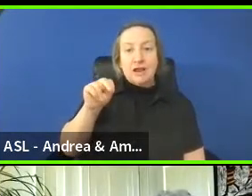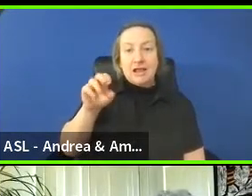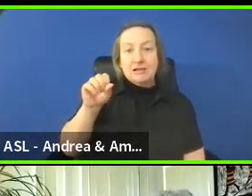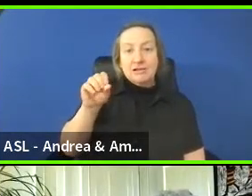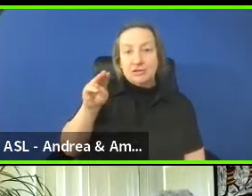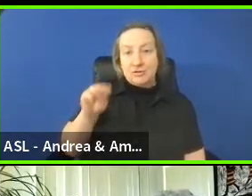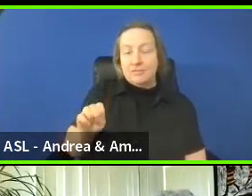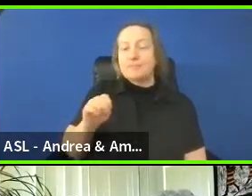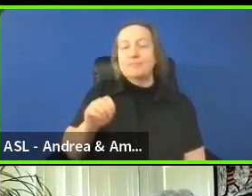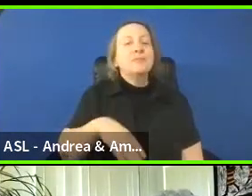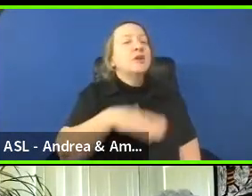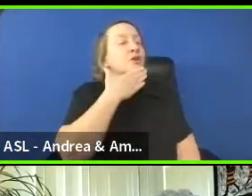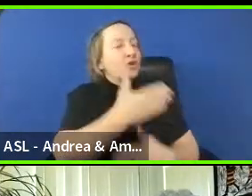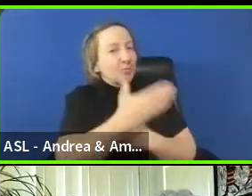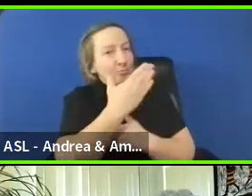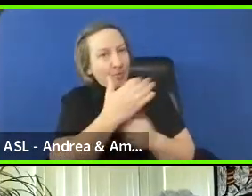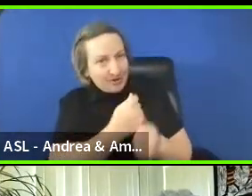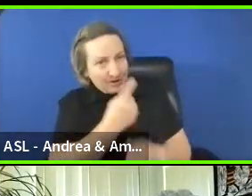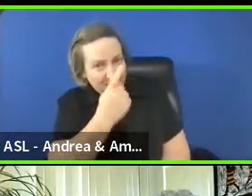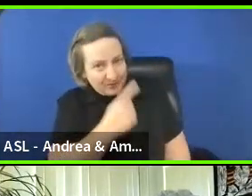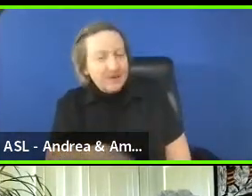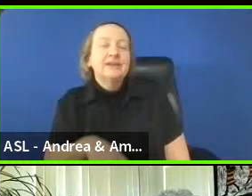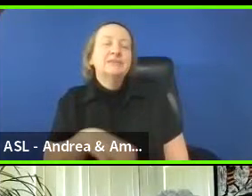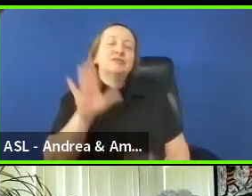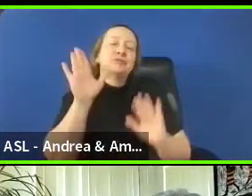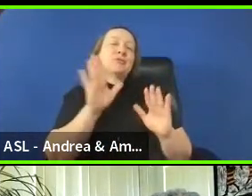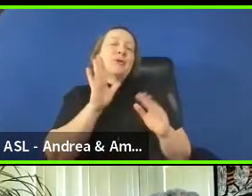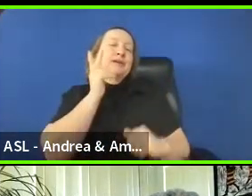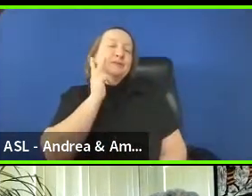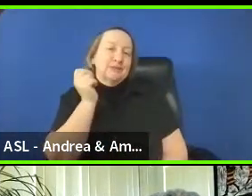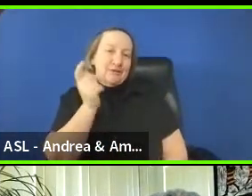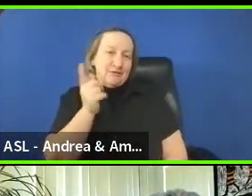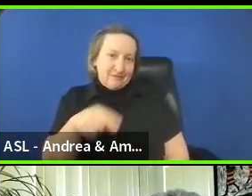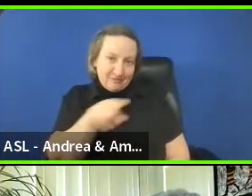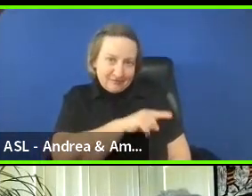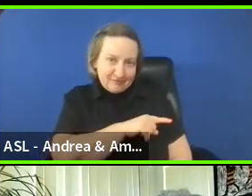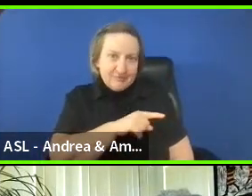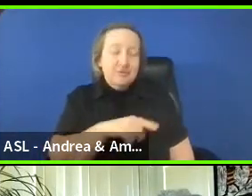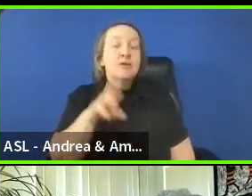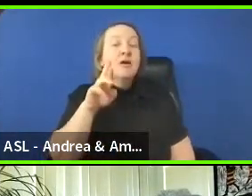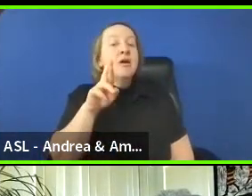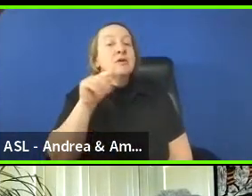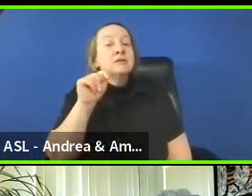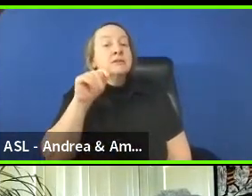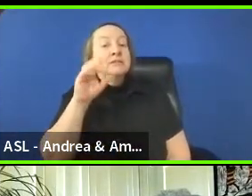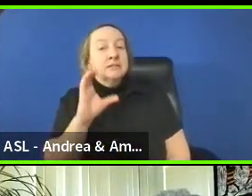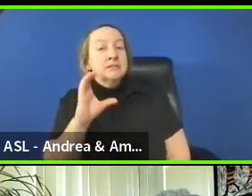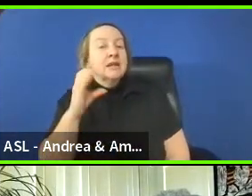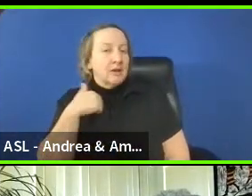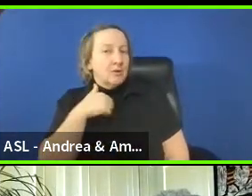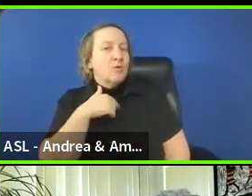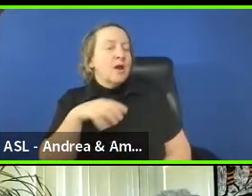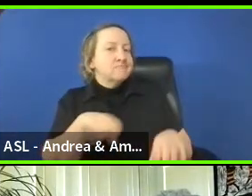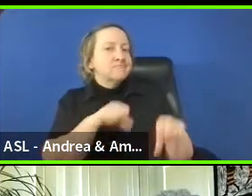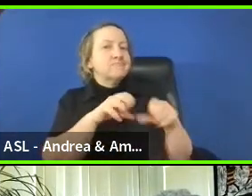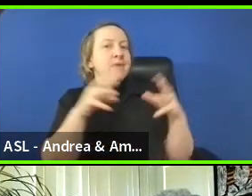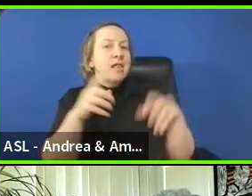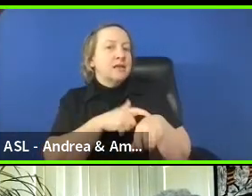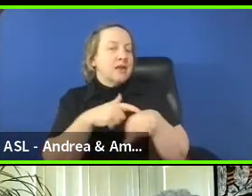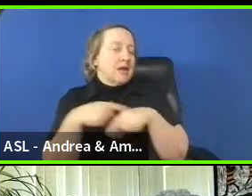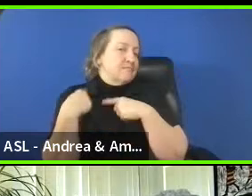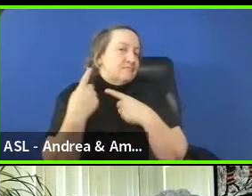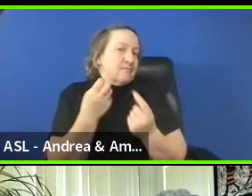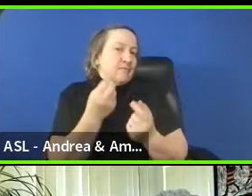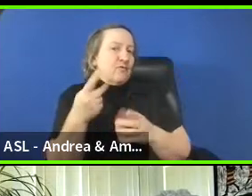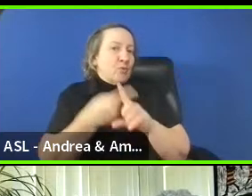Good morning, everybody. Great to see you all. And yeah, at RTC, we've been spending quite a bit of time in the last couple of months